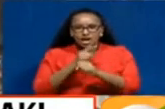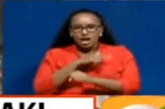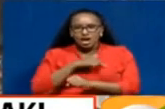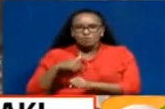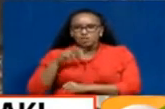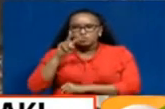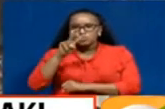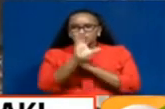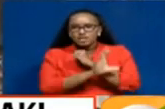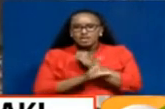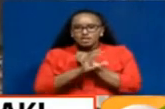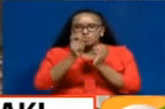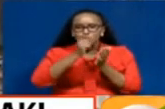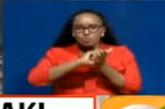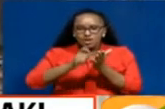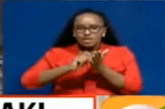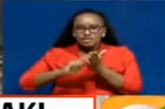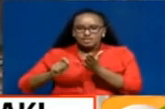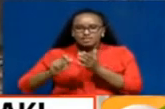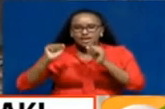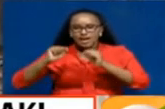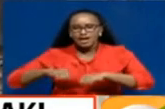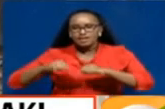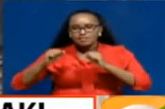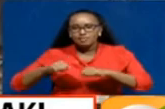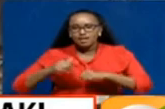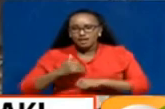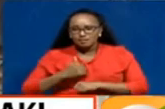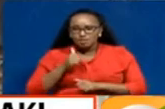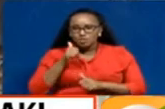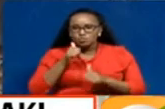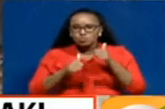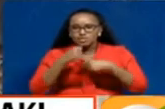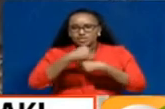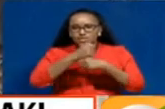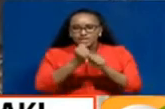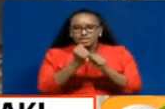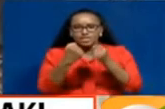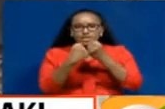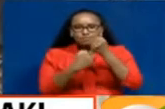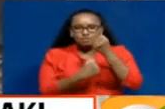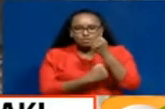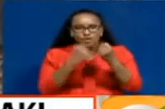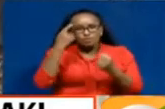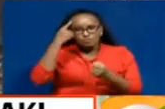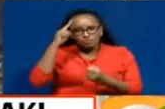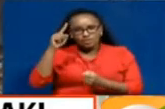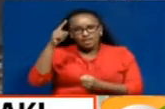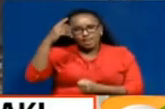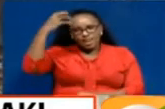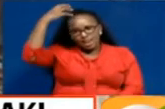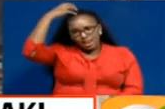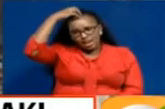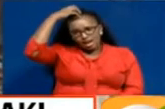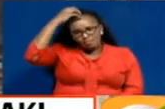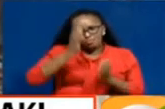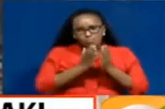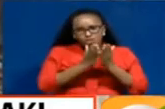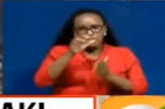countries signed the Special Status Agreement, laying the foundation for the Lamu Port,